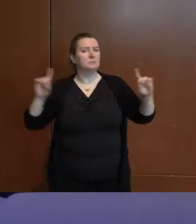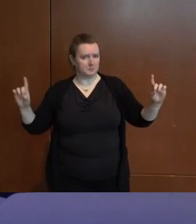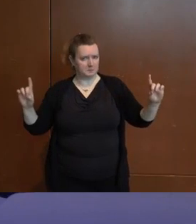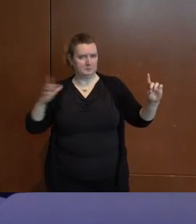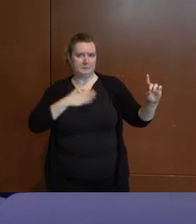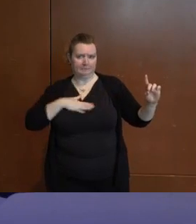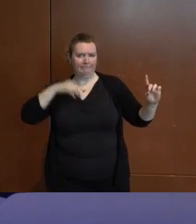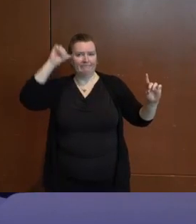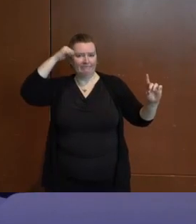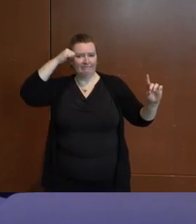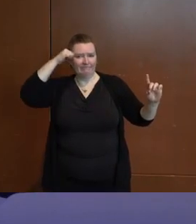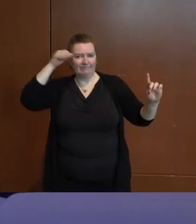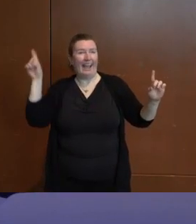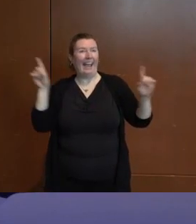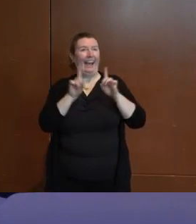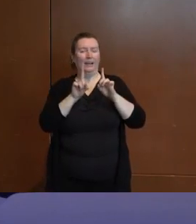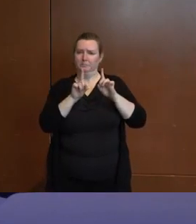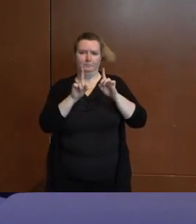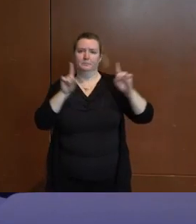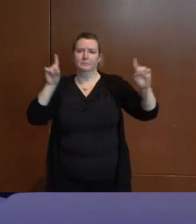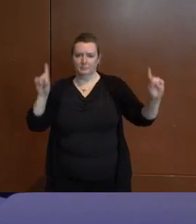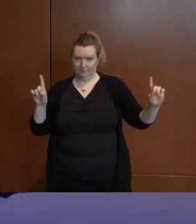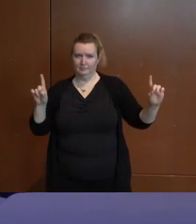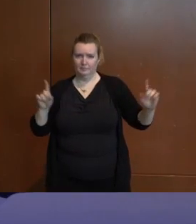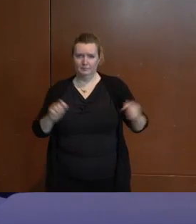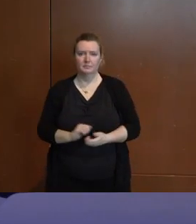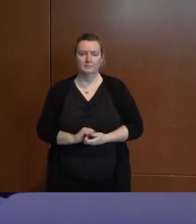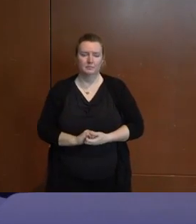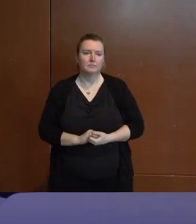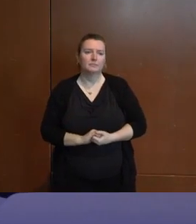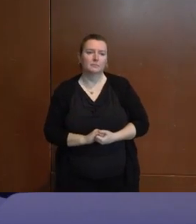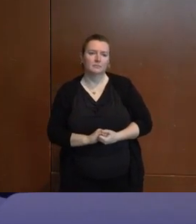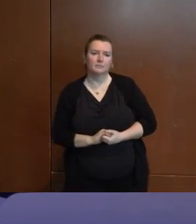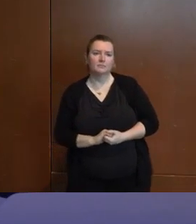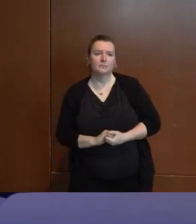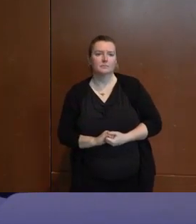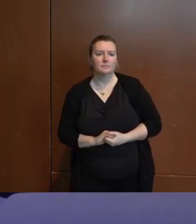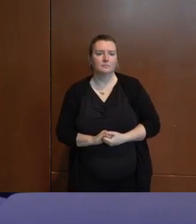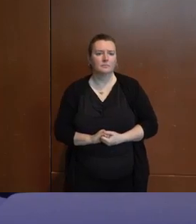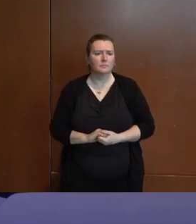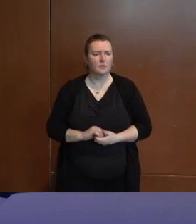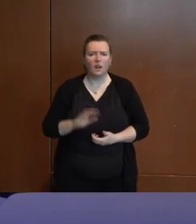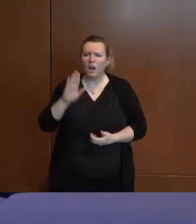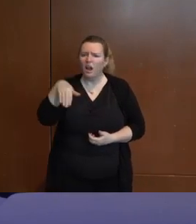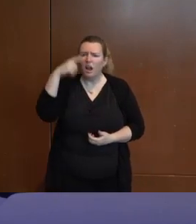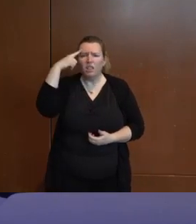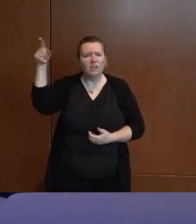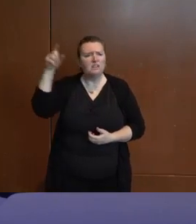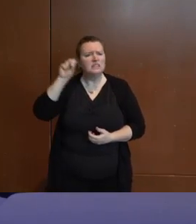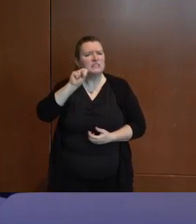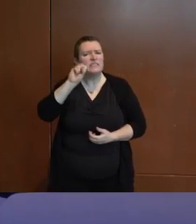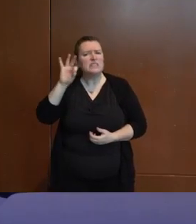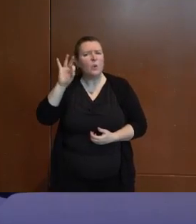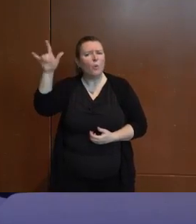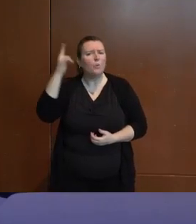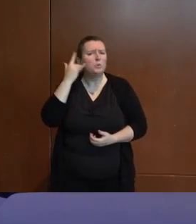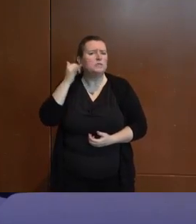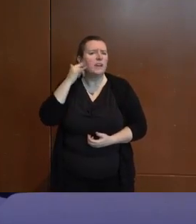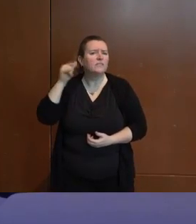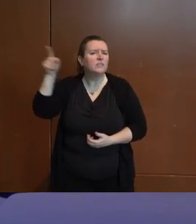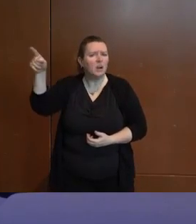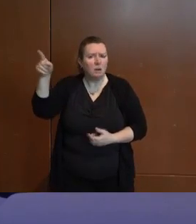repeat those scenes from the waterfront. I think it was in San Francisco a few weeks ago, where there were just gobs of people on top of